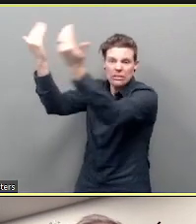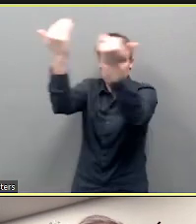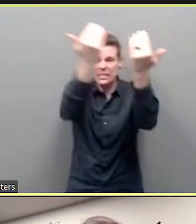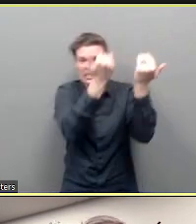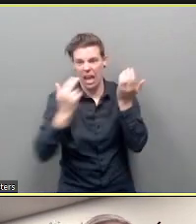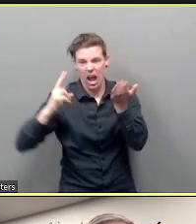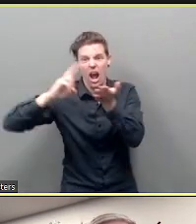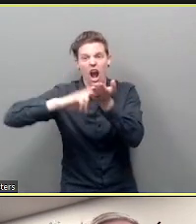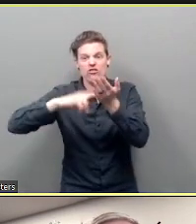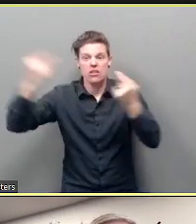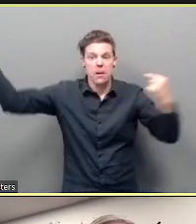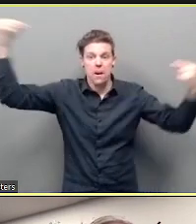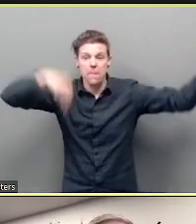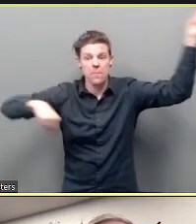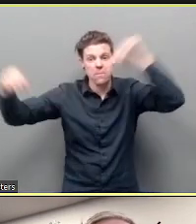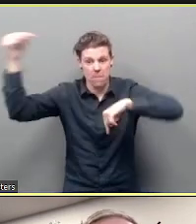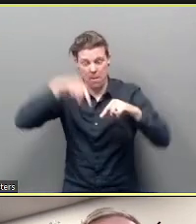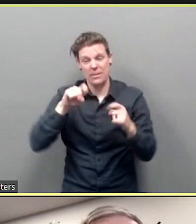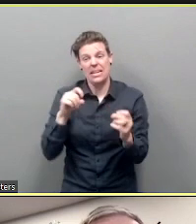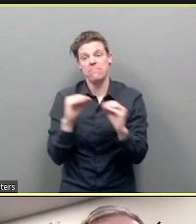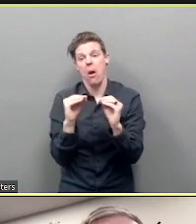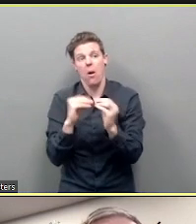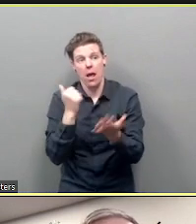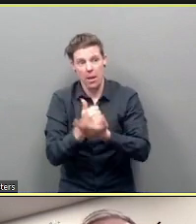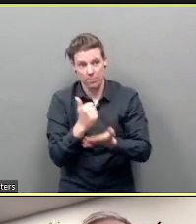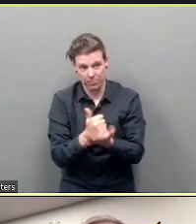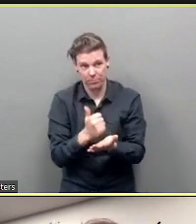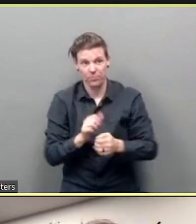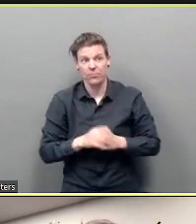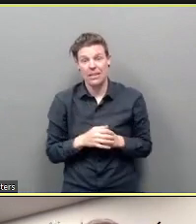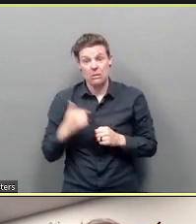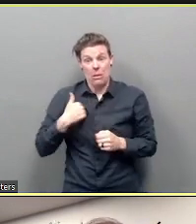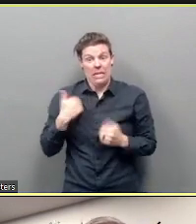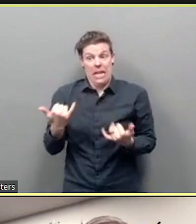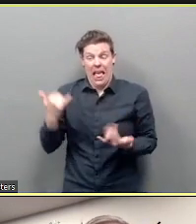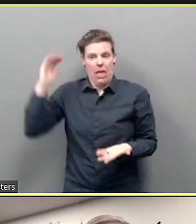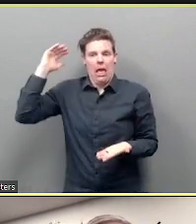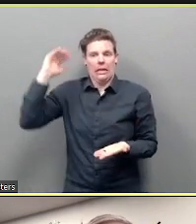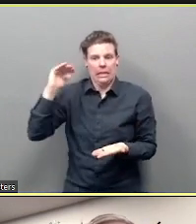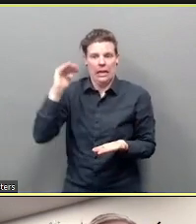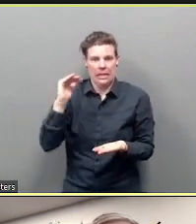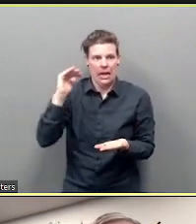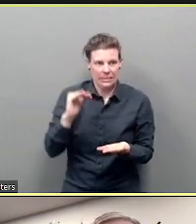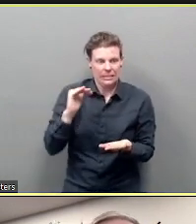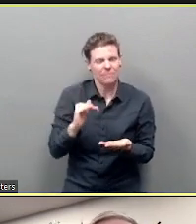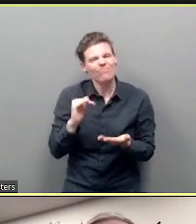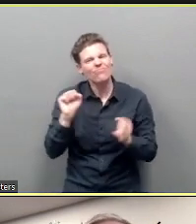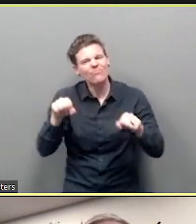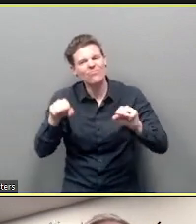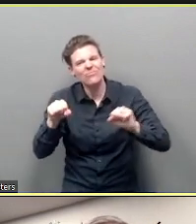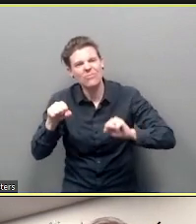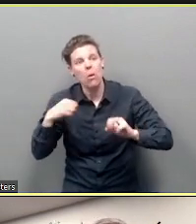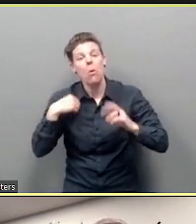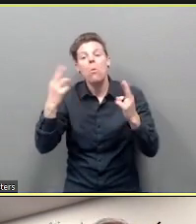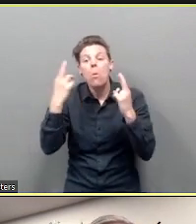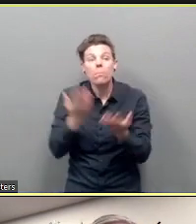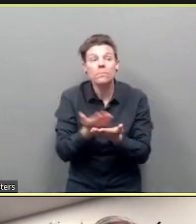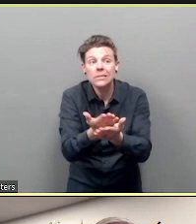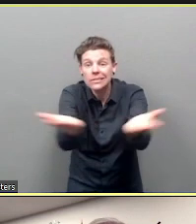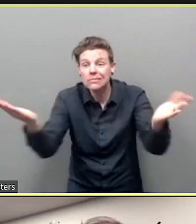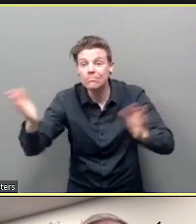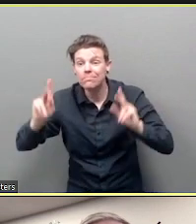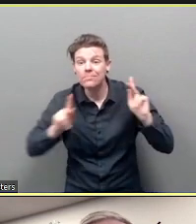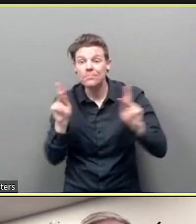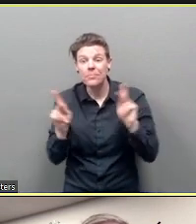think we have a very narrow window. Pretty soon, everybody in the country is going to be needing to do this. And many hospitals,